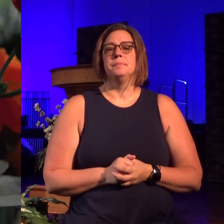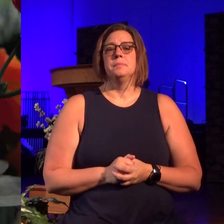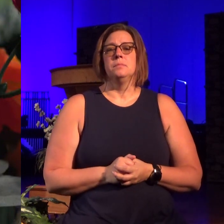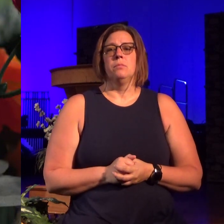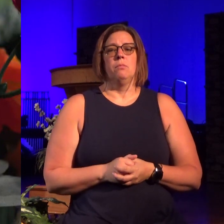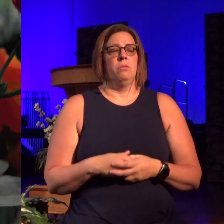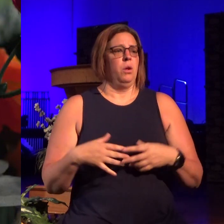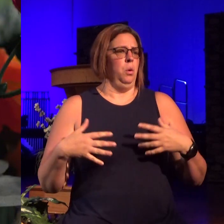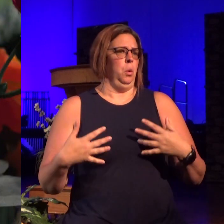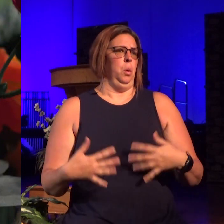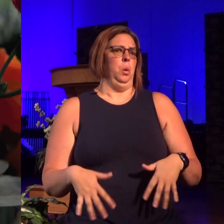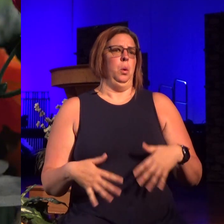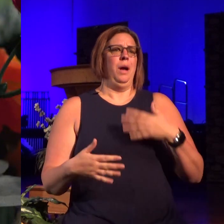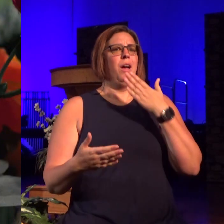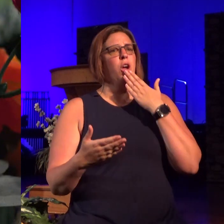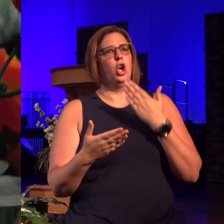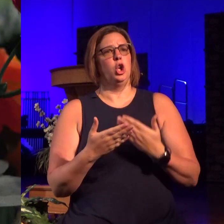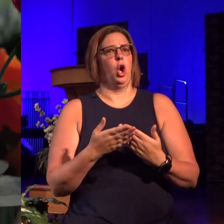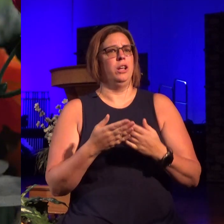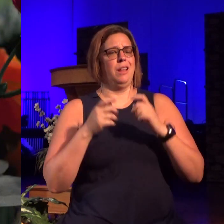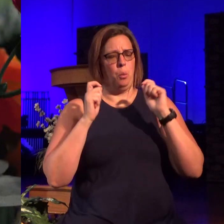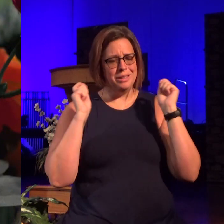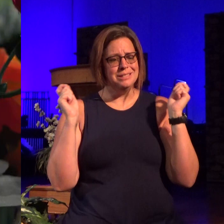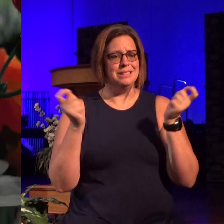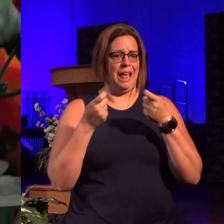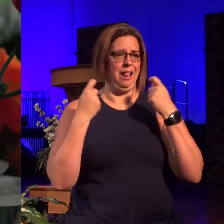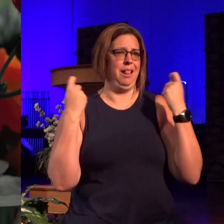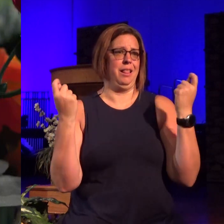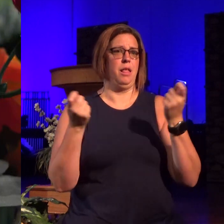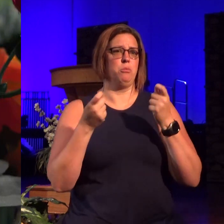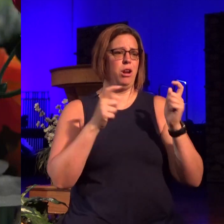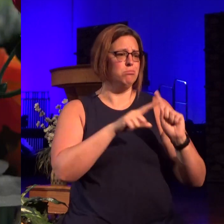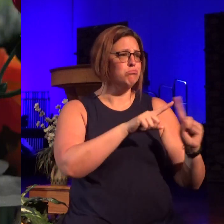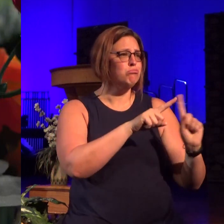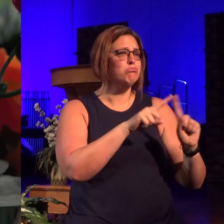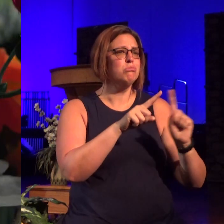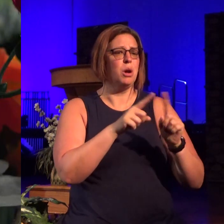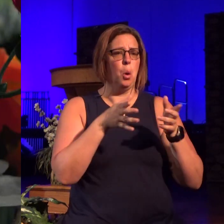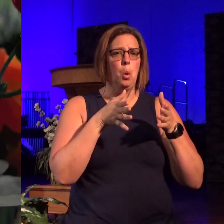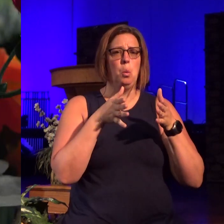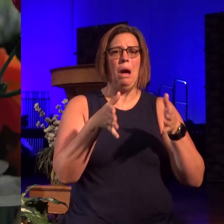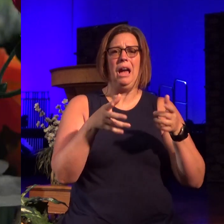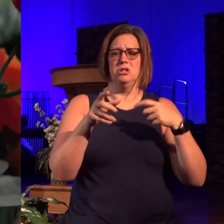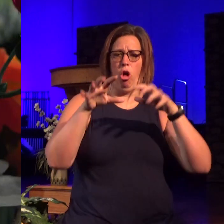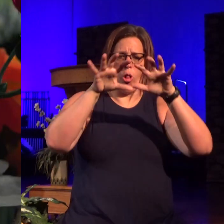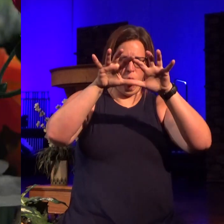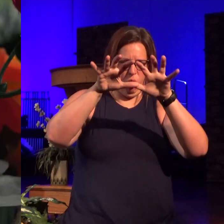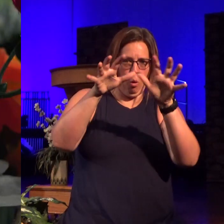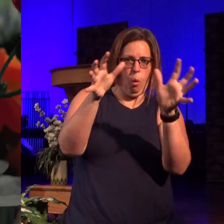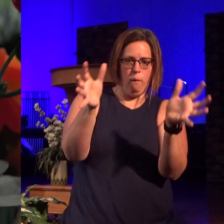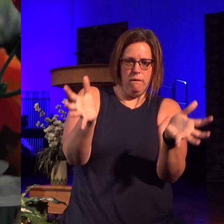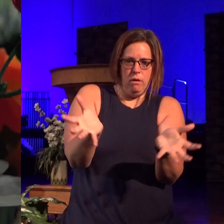How good it is to celebrate all of the ways that people around the world